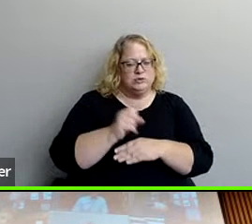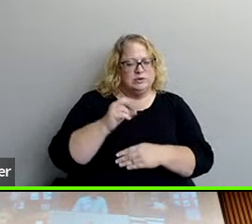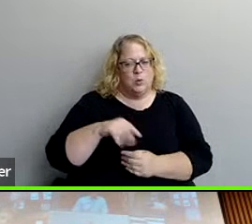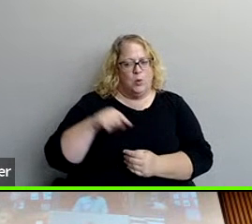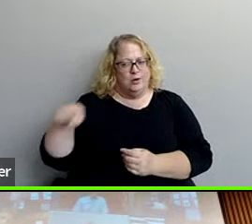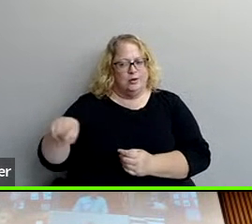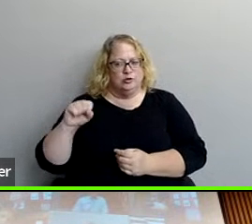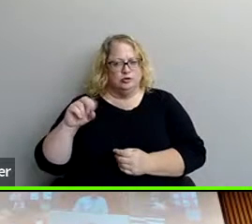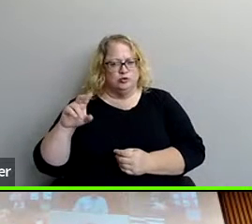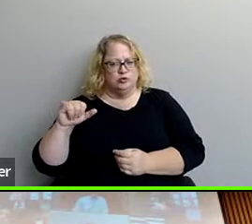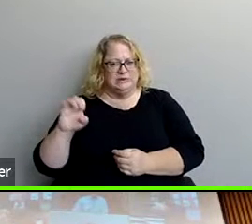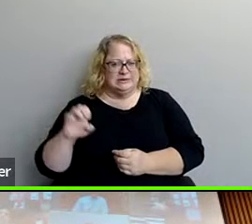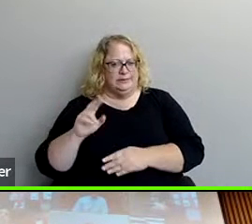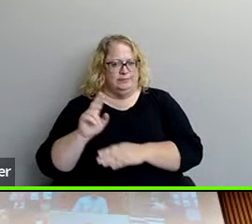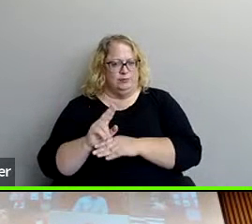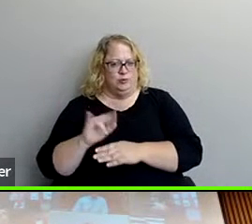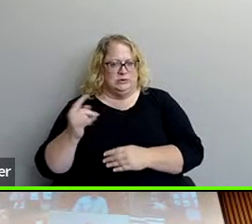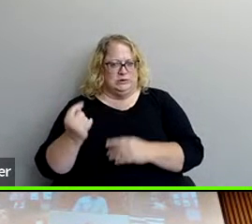or you?